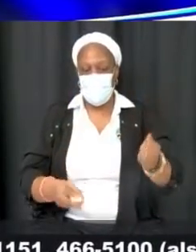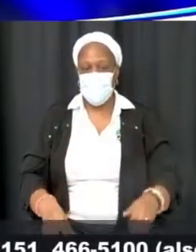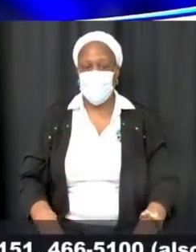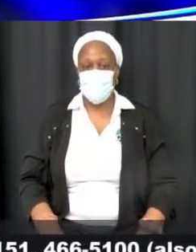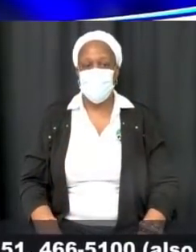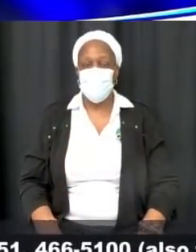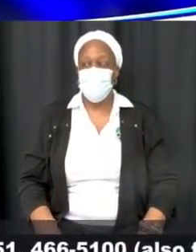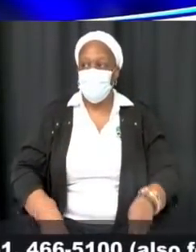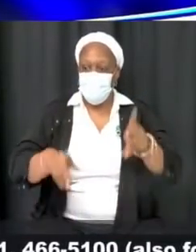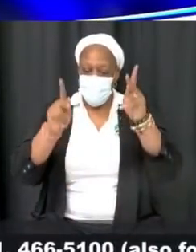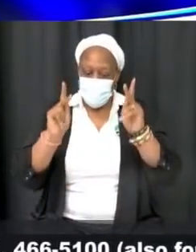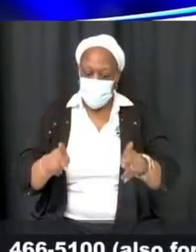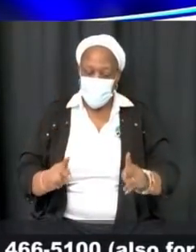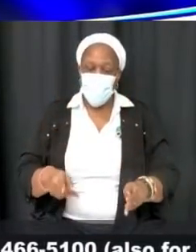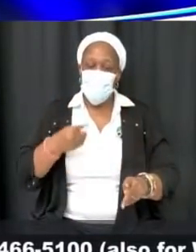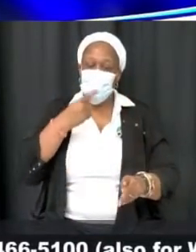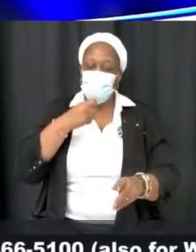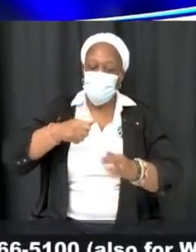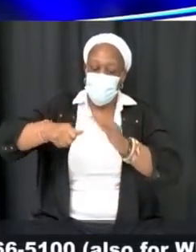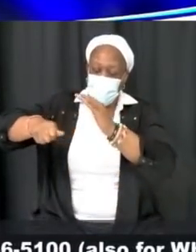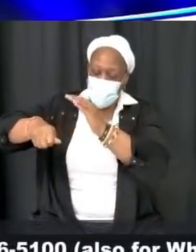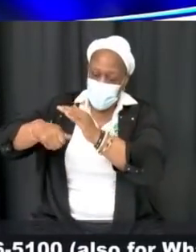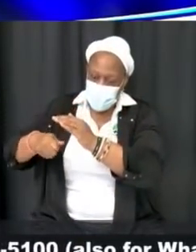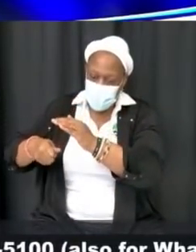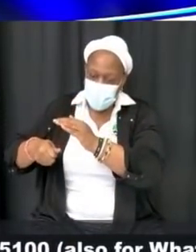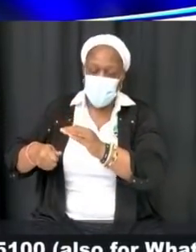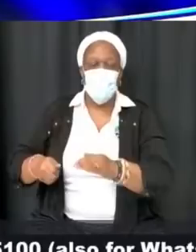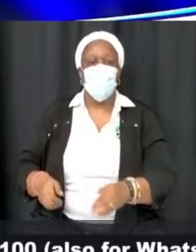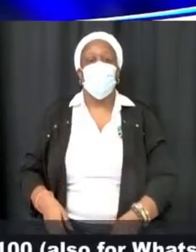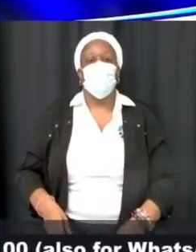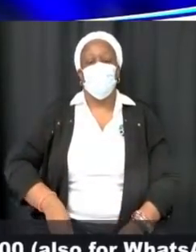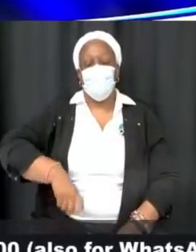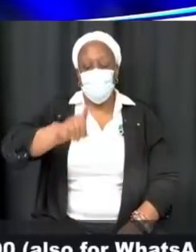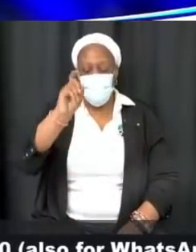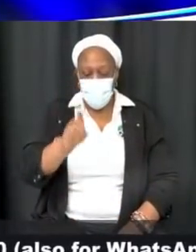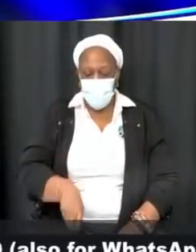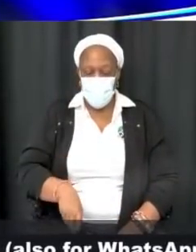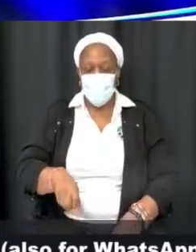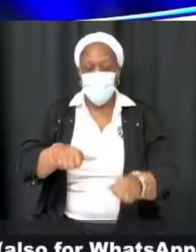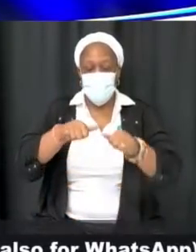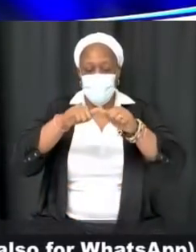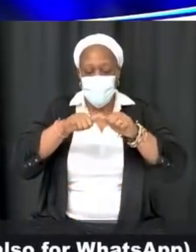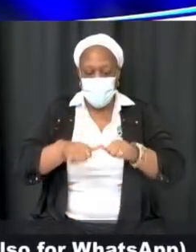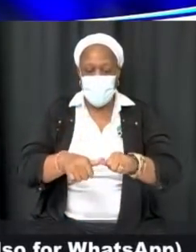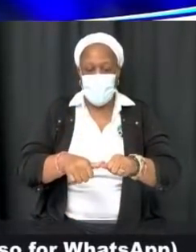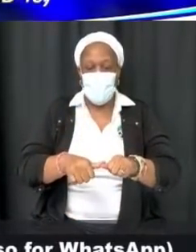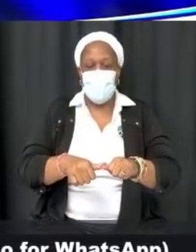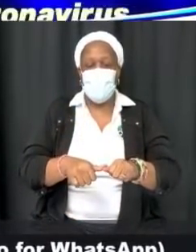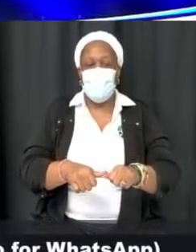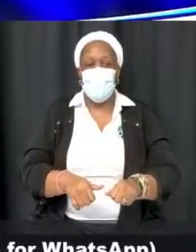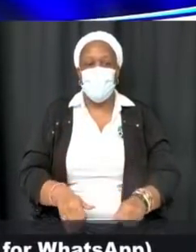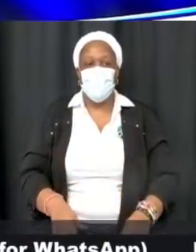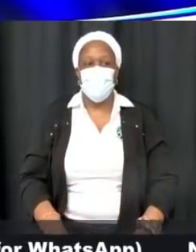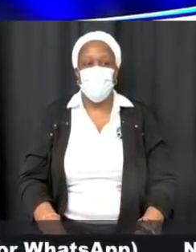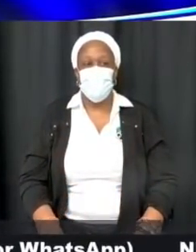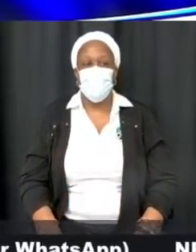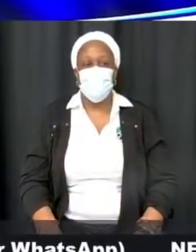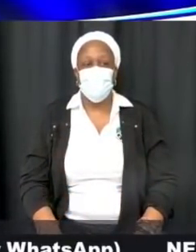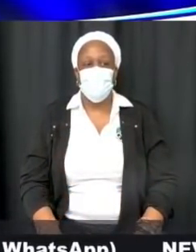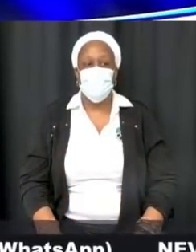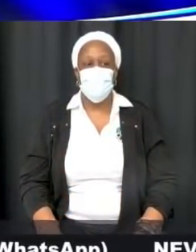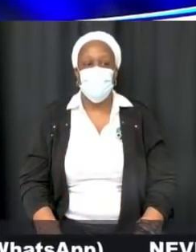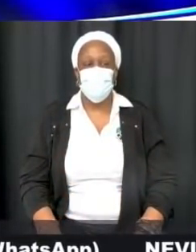remind persons who are in quarantine or isolation that the main condition of your quarantine or